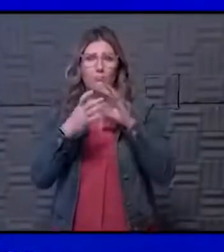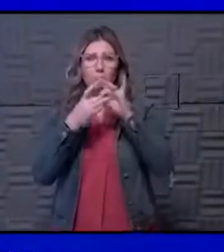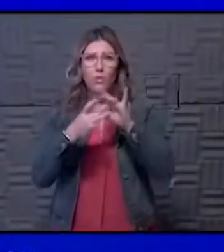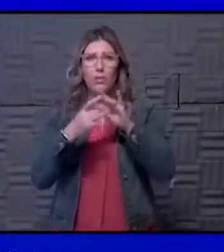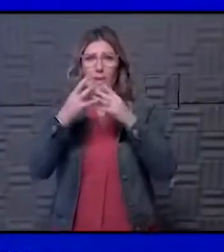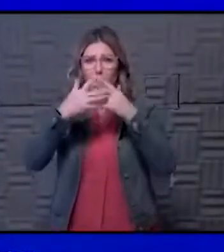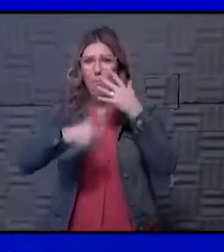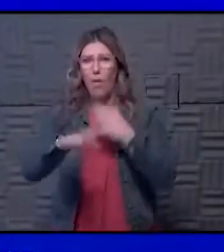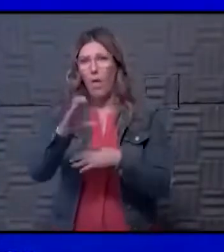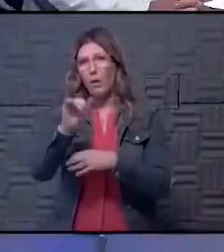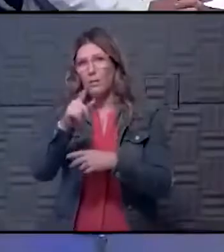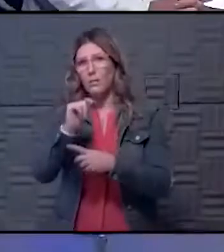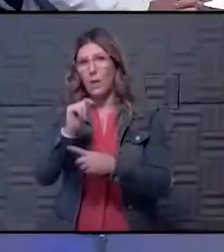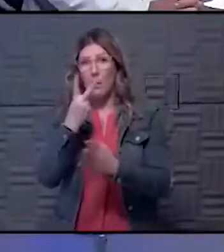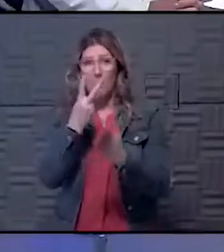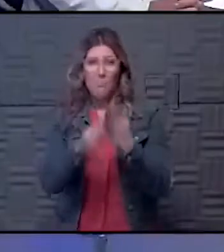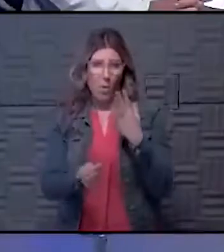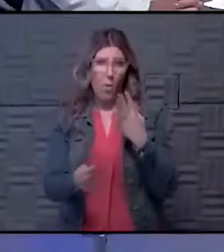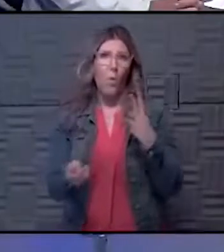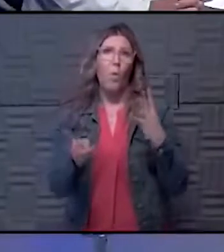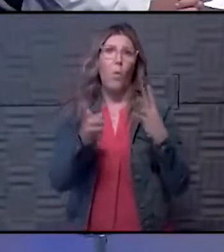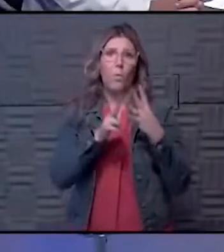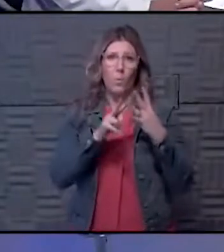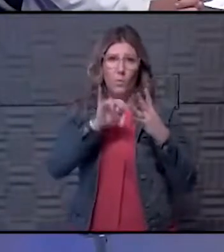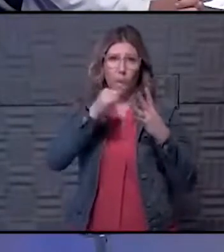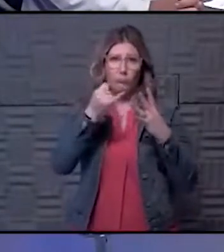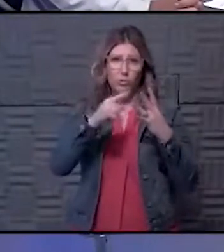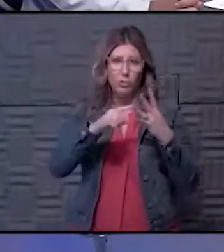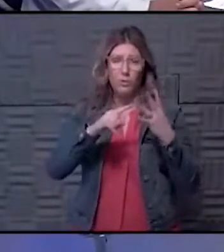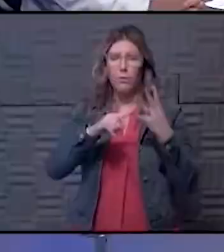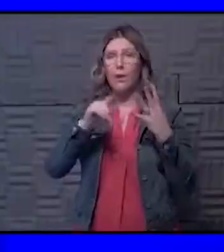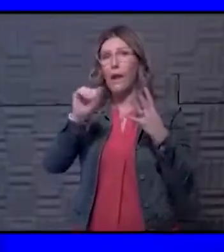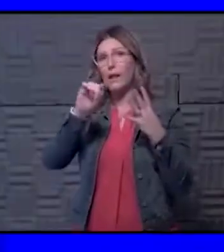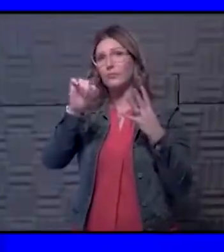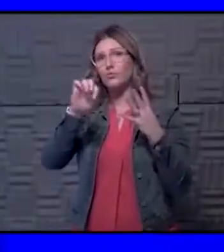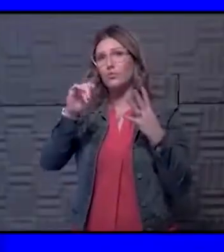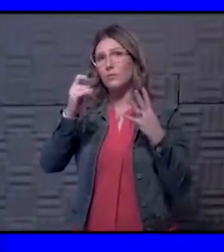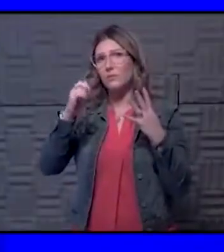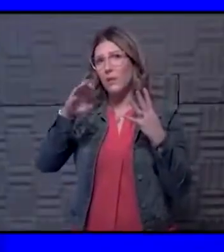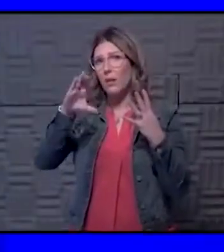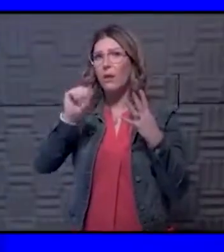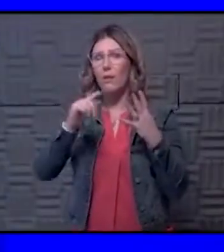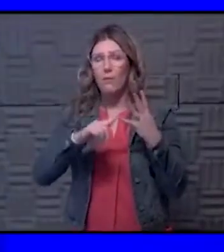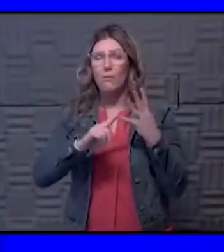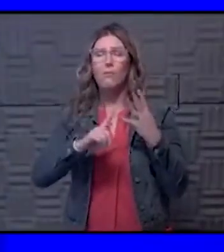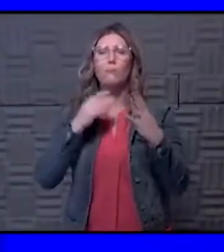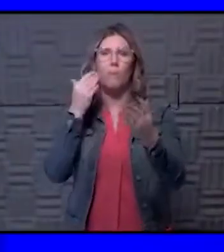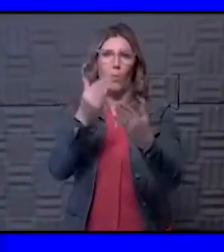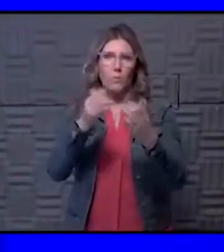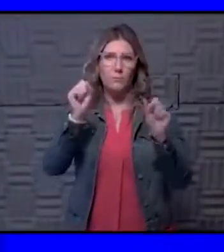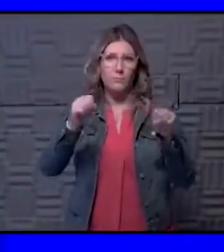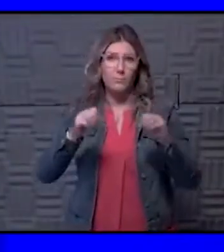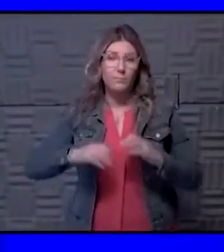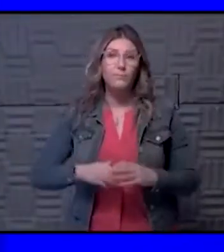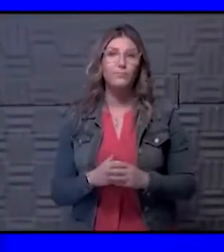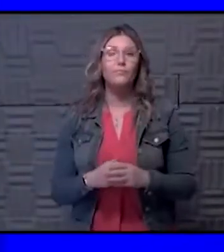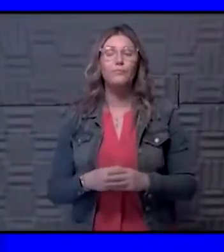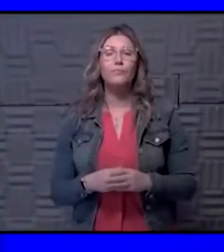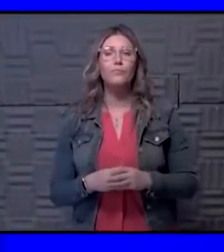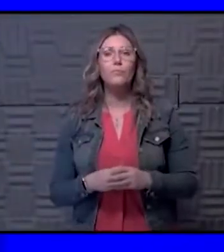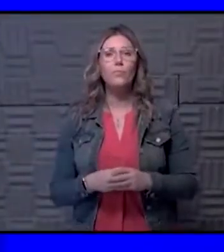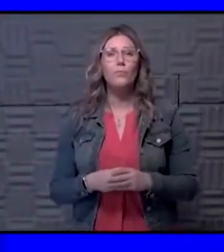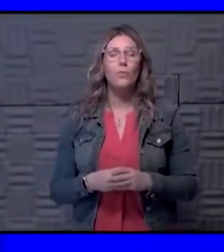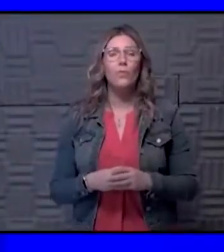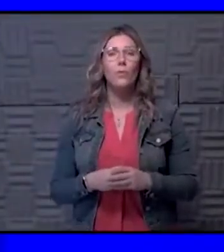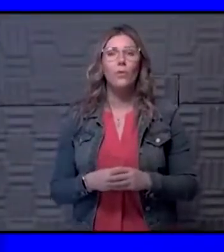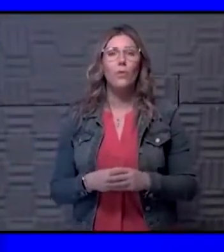for both AstraZeneca and J&J. Yeah, I mean, we are getting closer. We have, we have to believe there is some sort